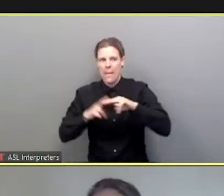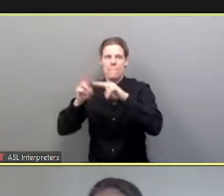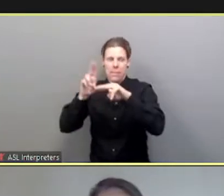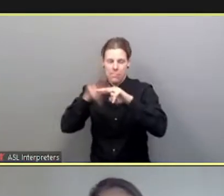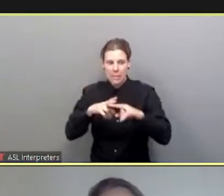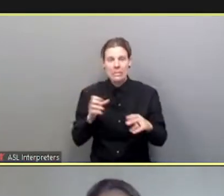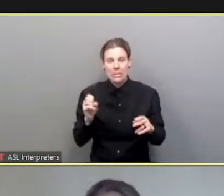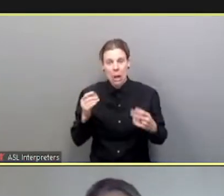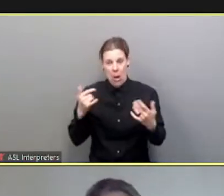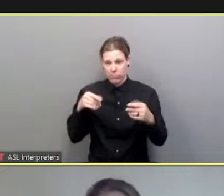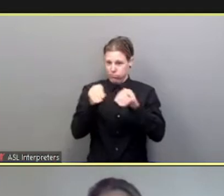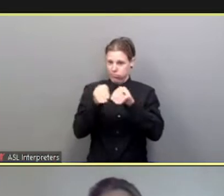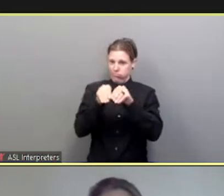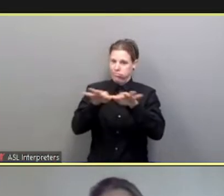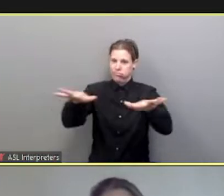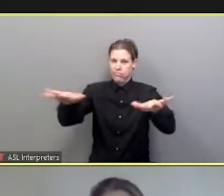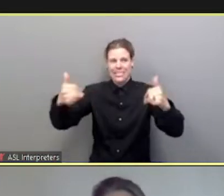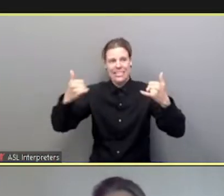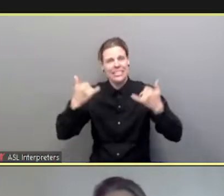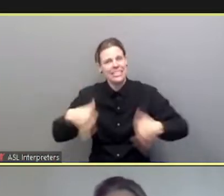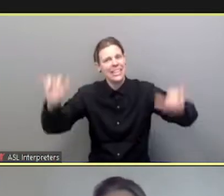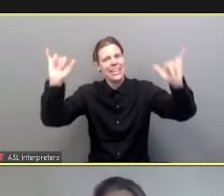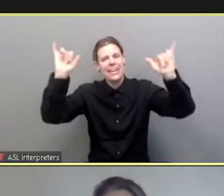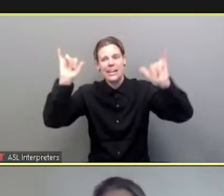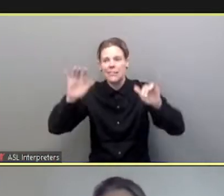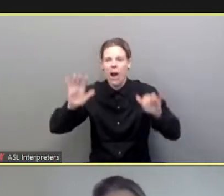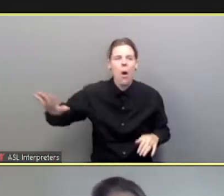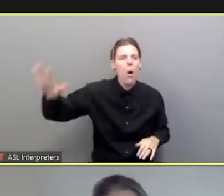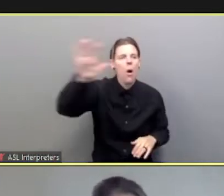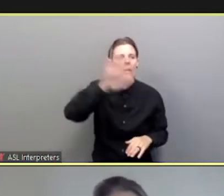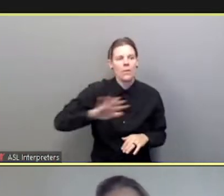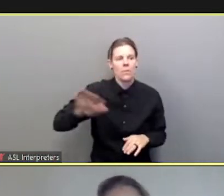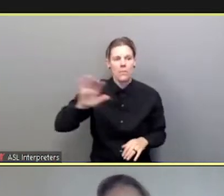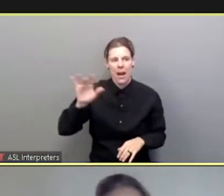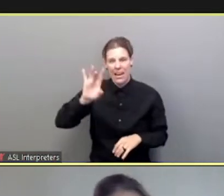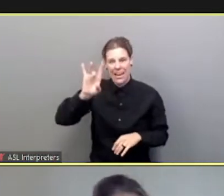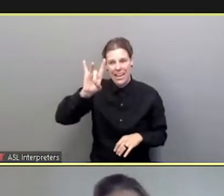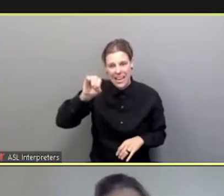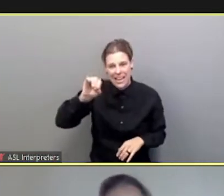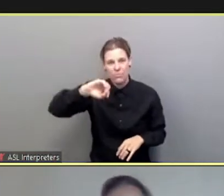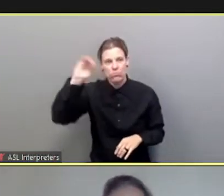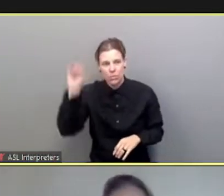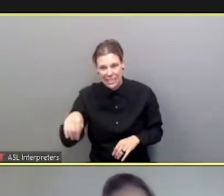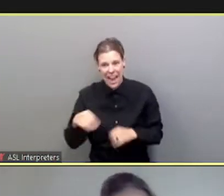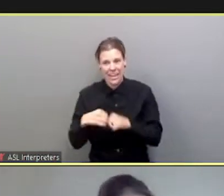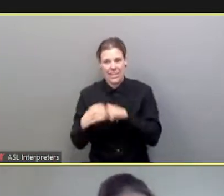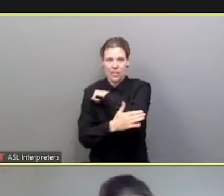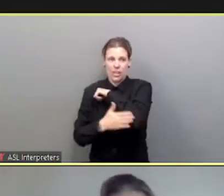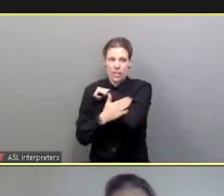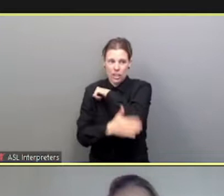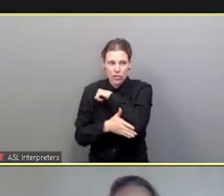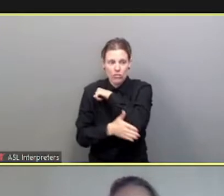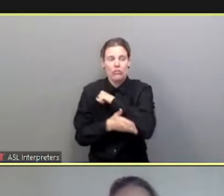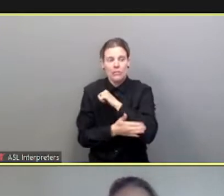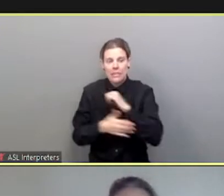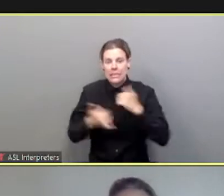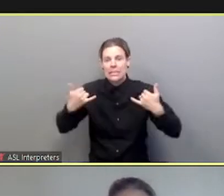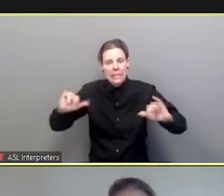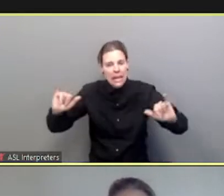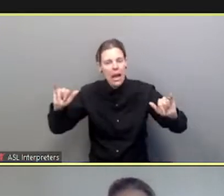States, 80% of counties in the United States are still seeing high levels or substantial levels